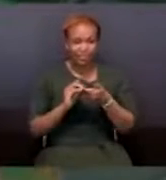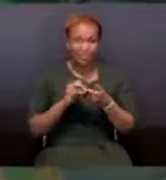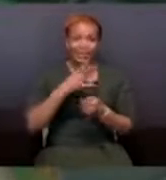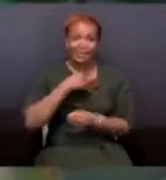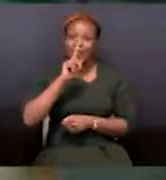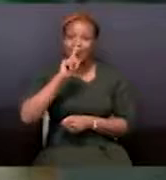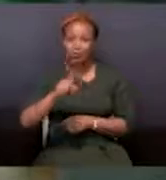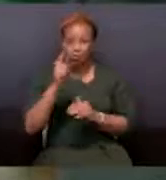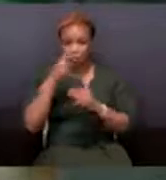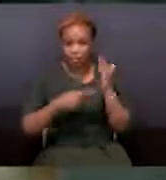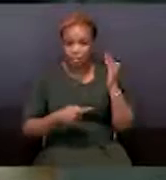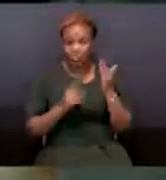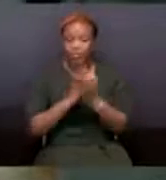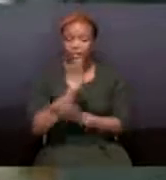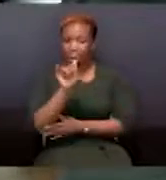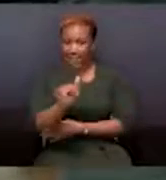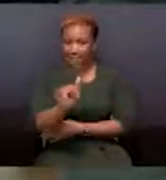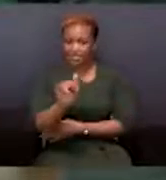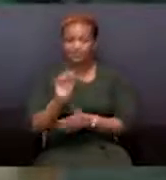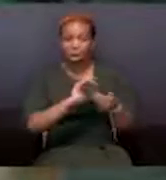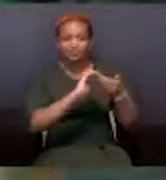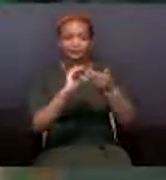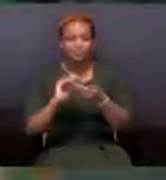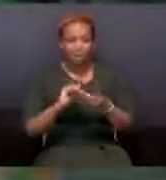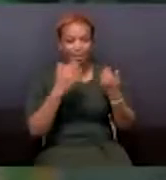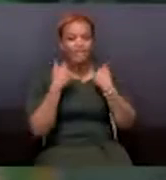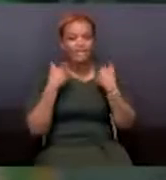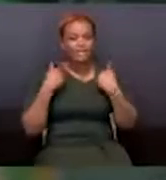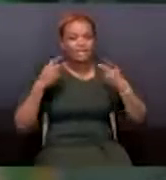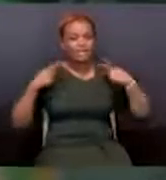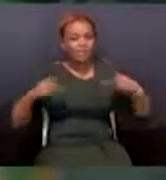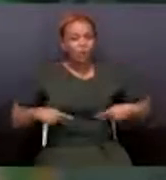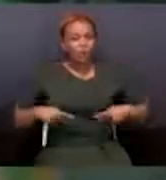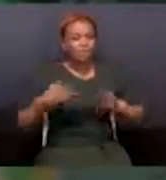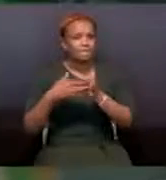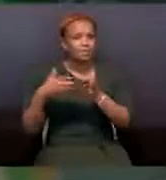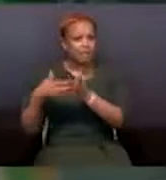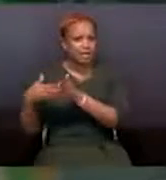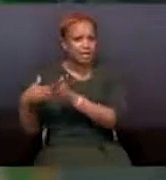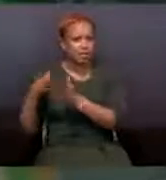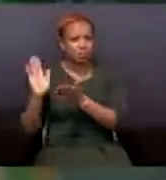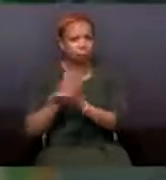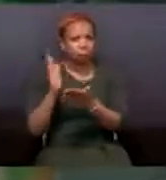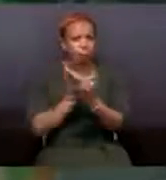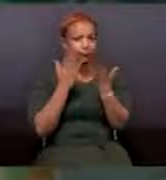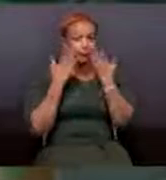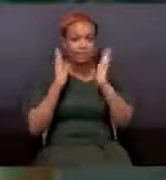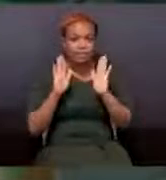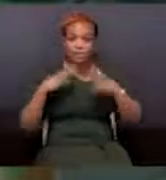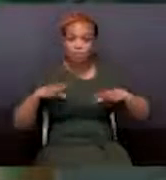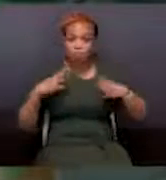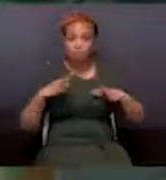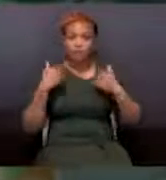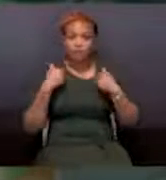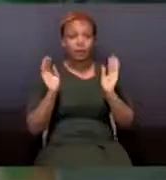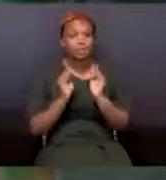that with that engagement, having removed the physical barriers, that people don't have to meet to explore opportunities.